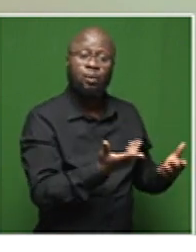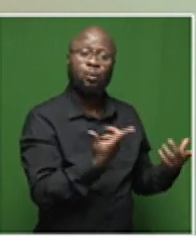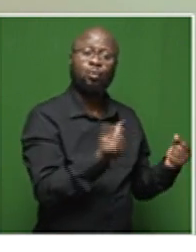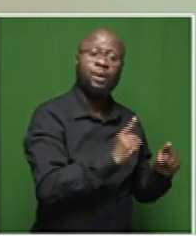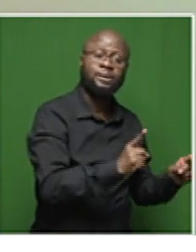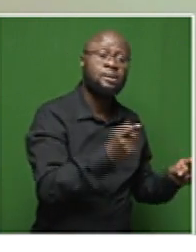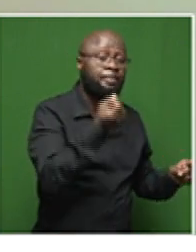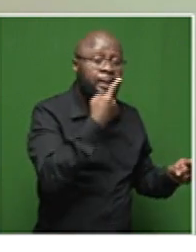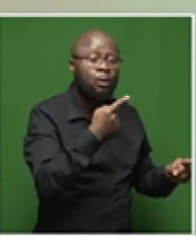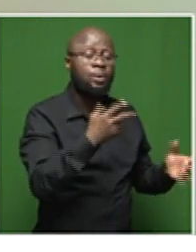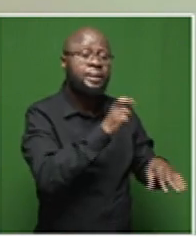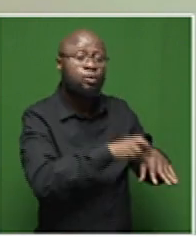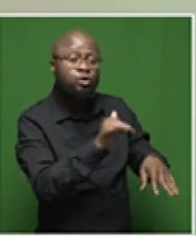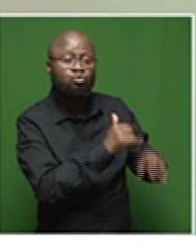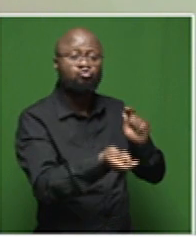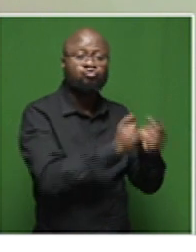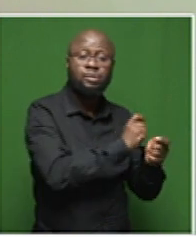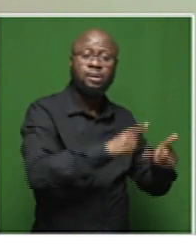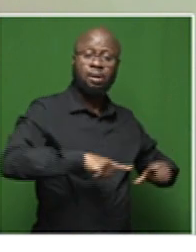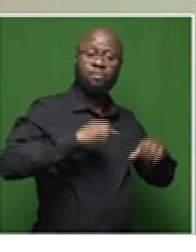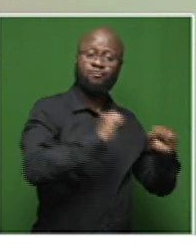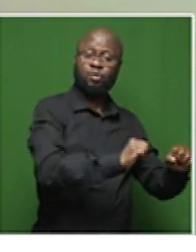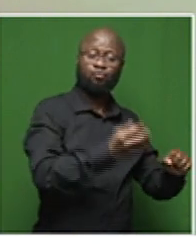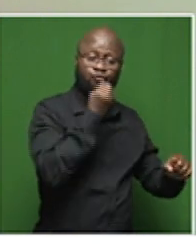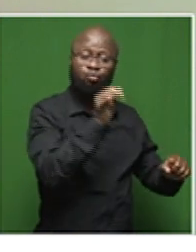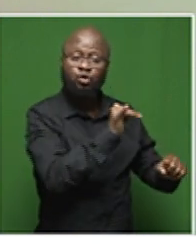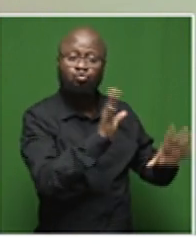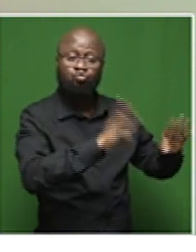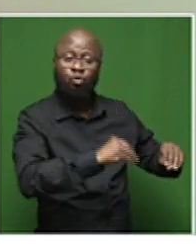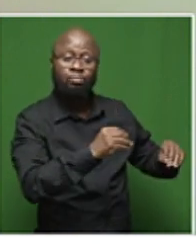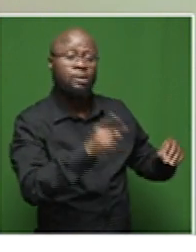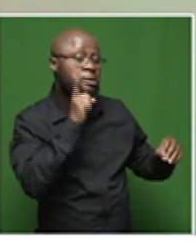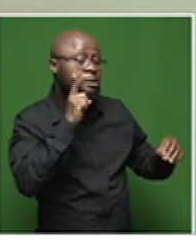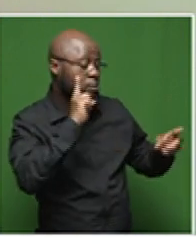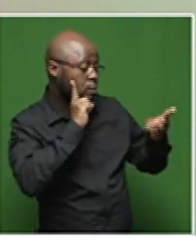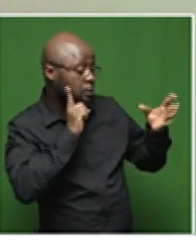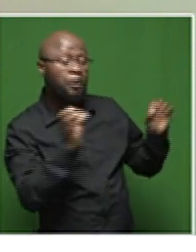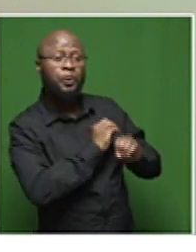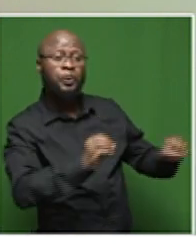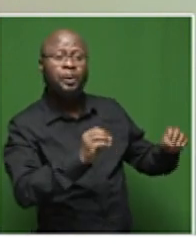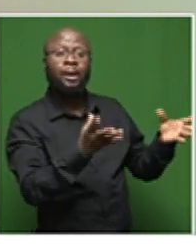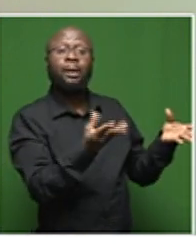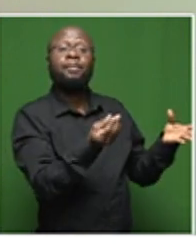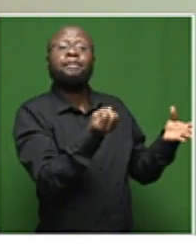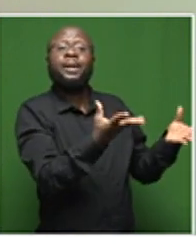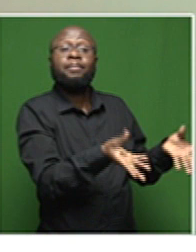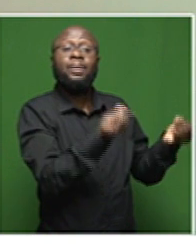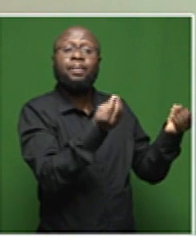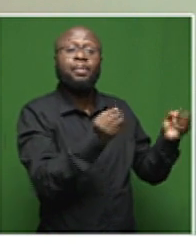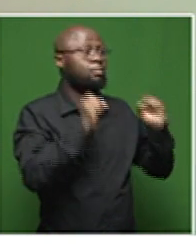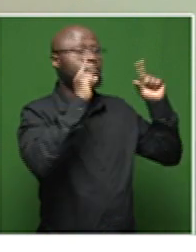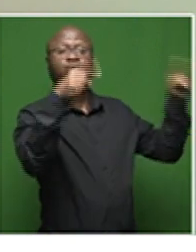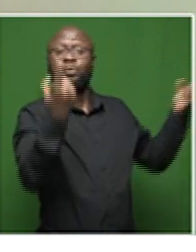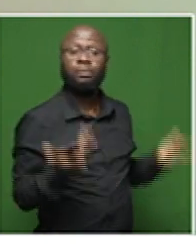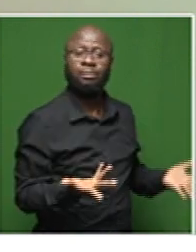treatment. Because if you're not checking and know your numbers, then you won't know if there are some abnormalities in your